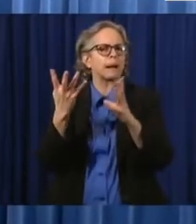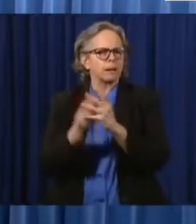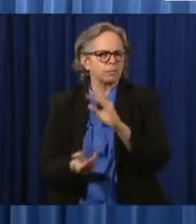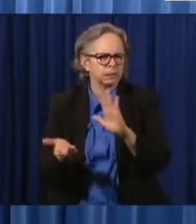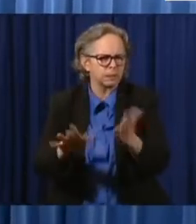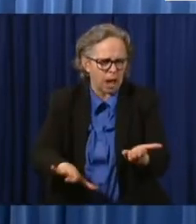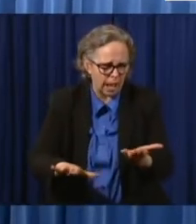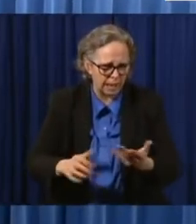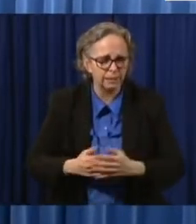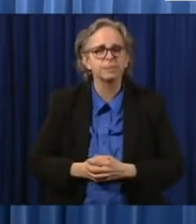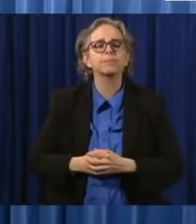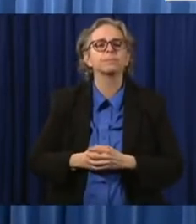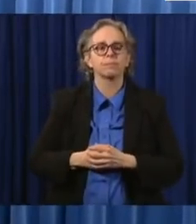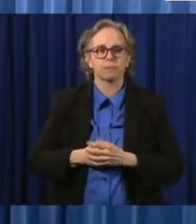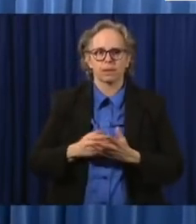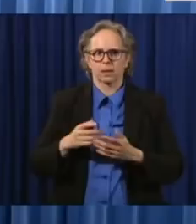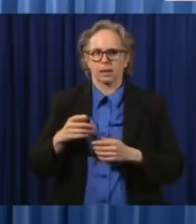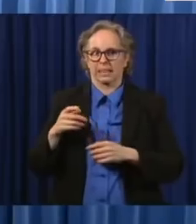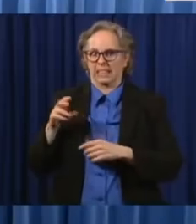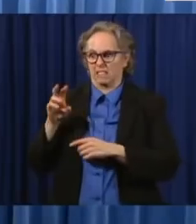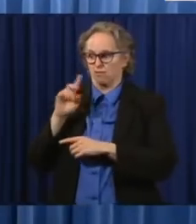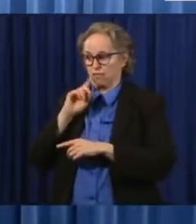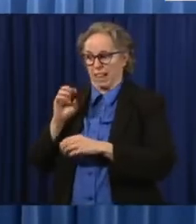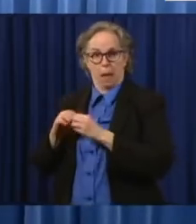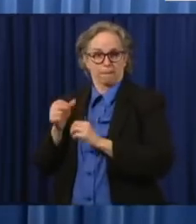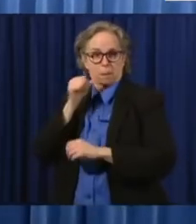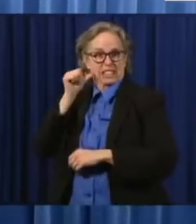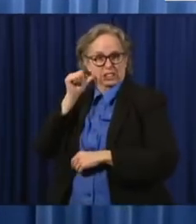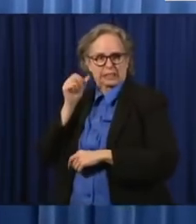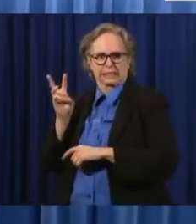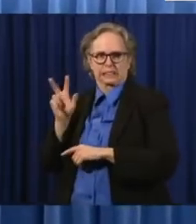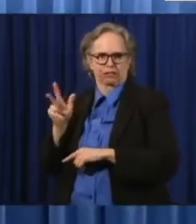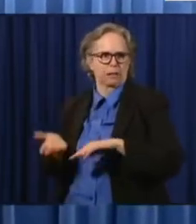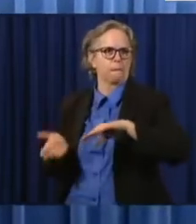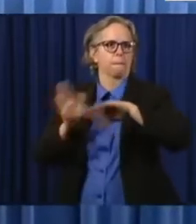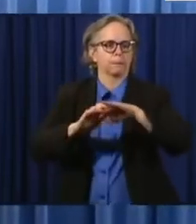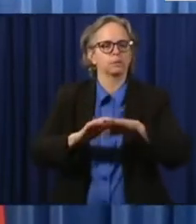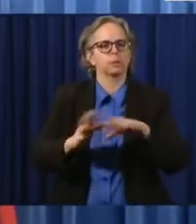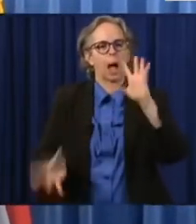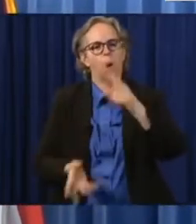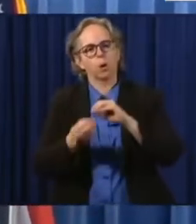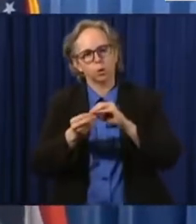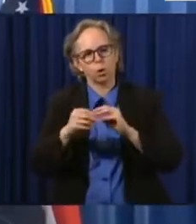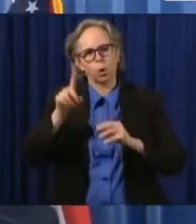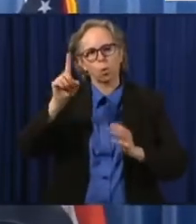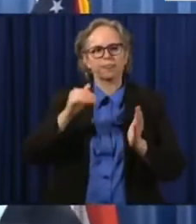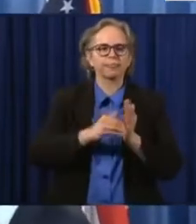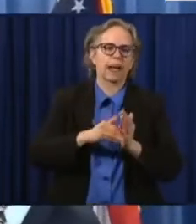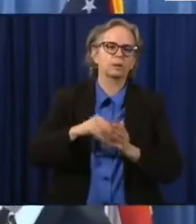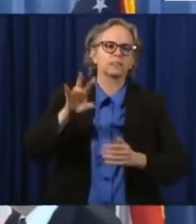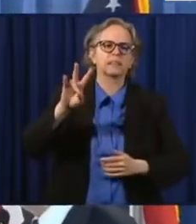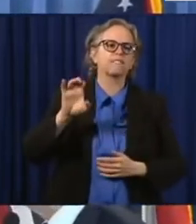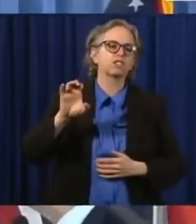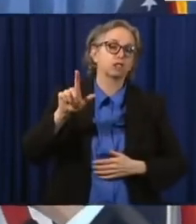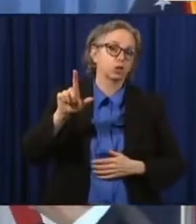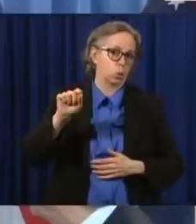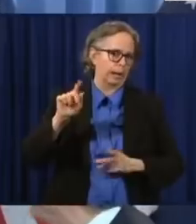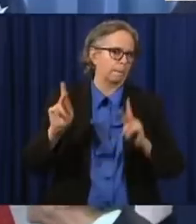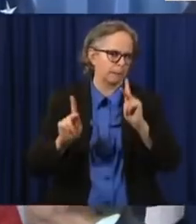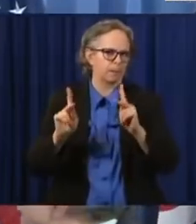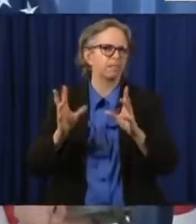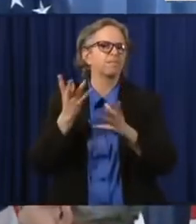has increased by 63 over yesterday to 1,720. So we look at